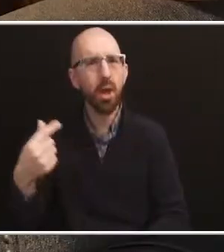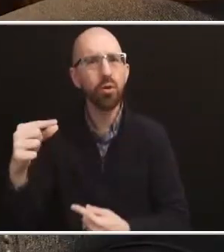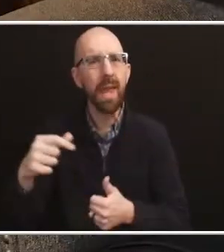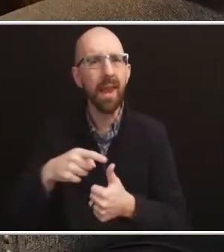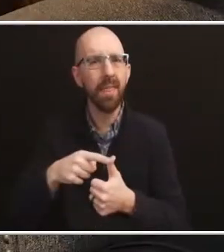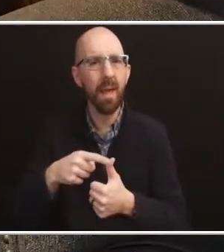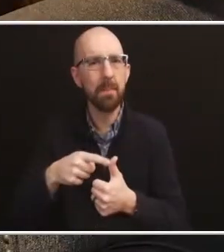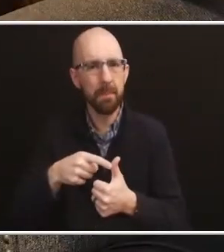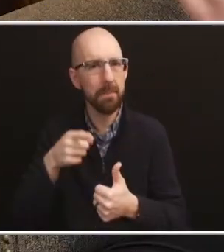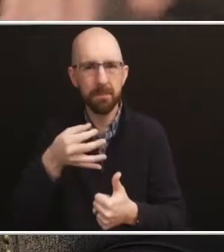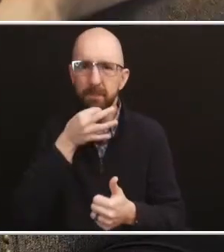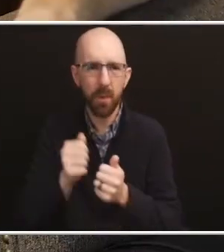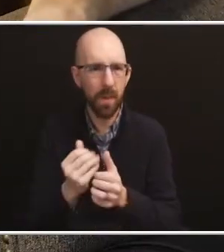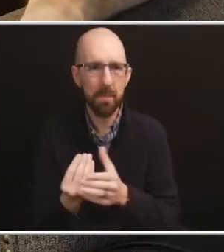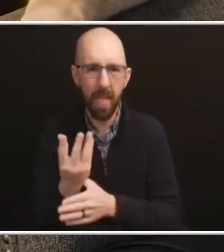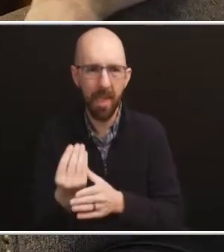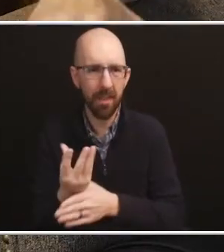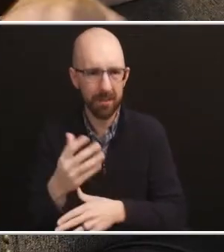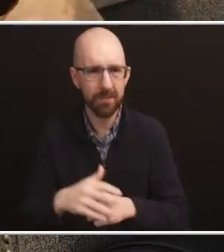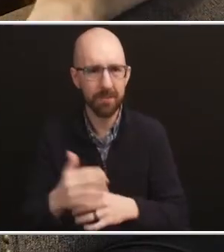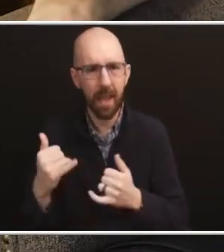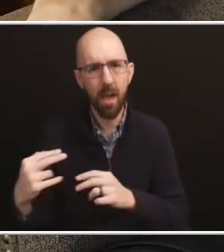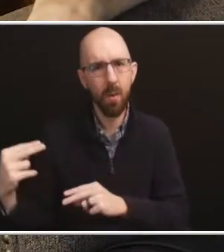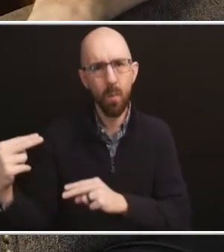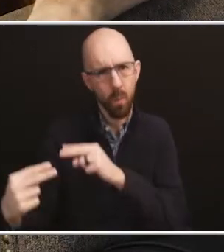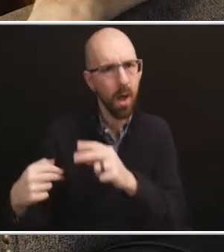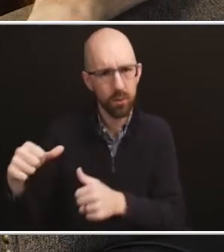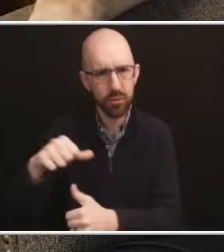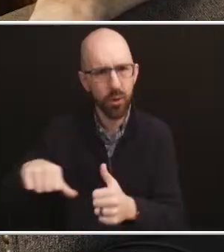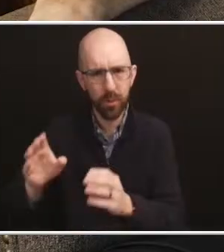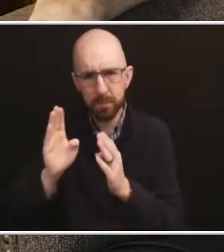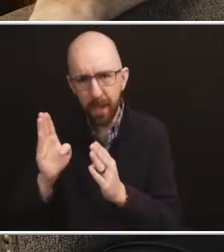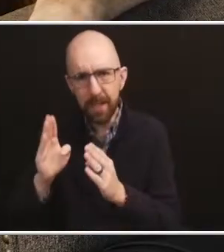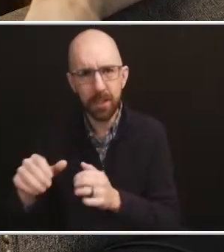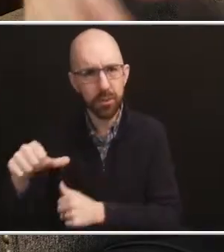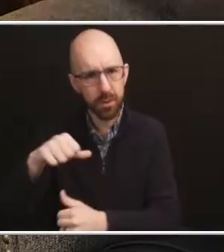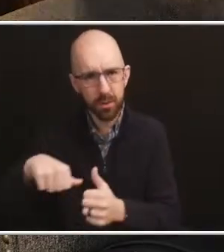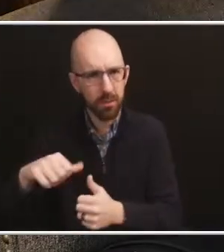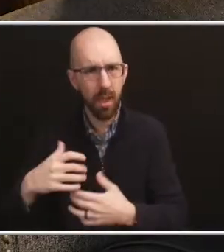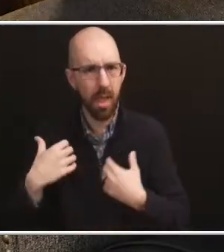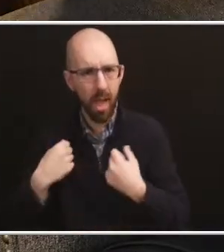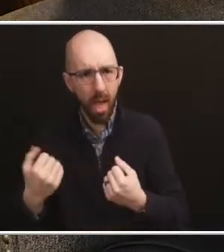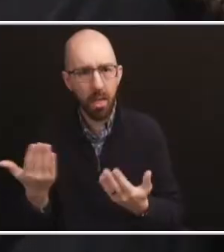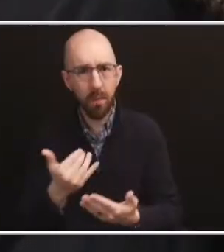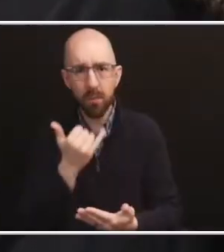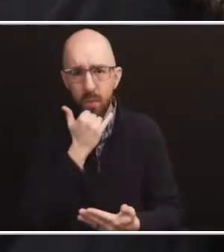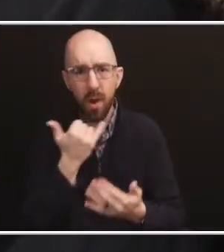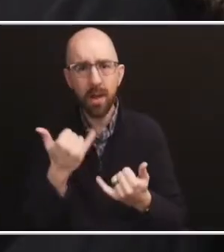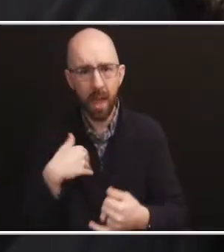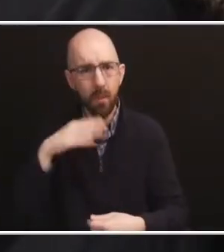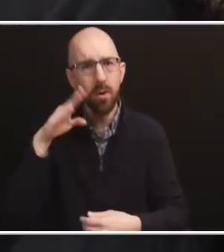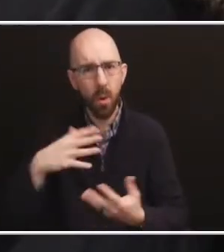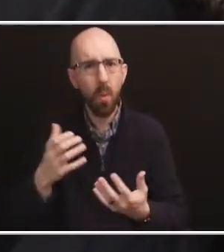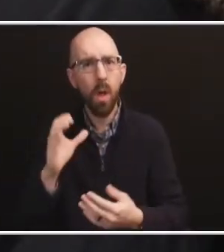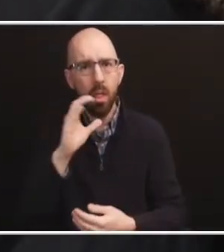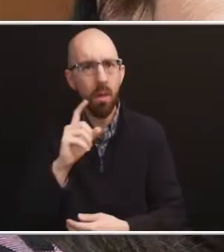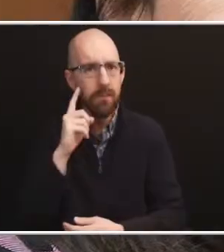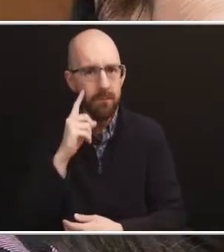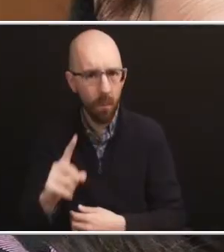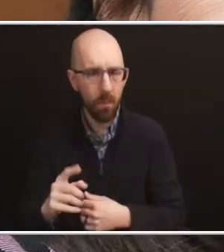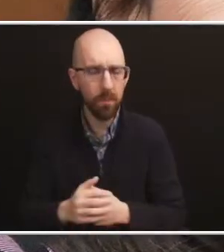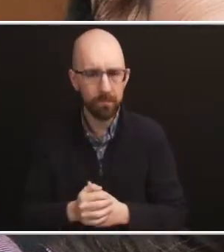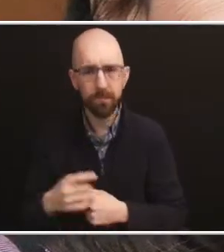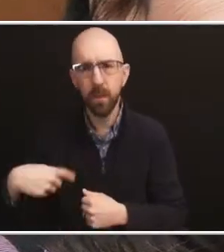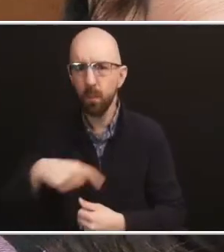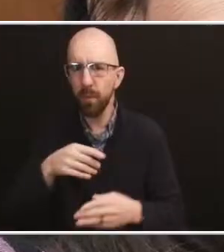other and paying attention to anything that we think might be wrong, because now we know what to look for. We are focused